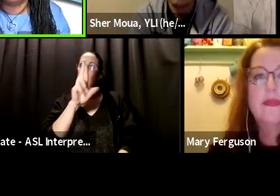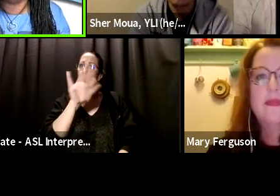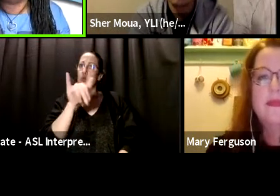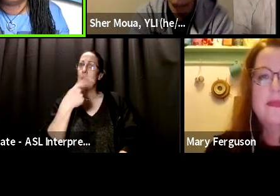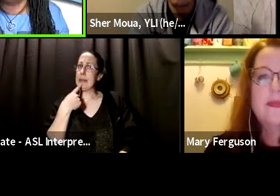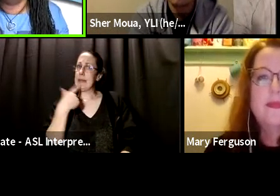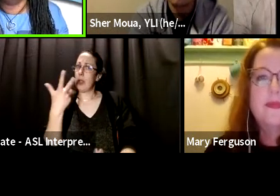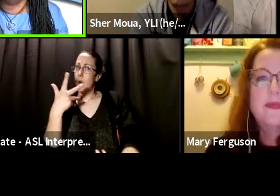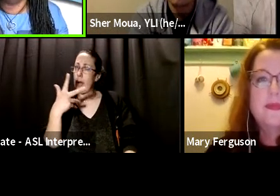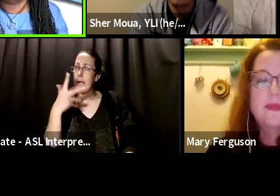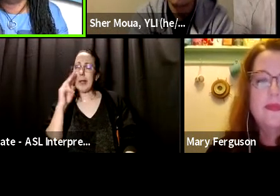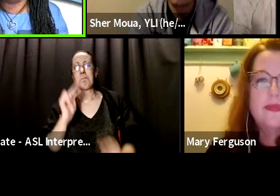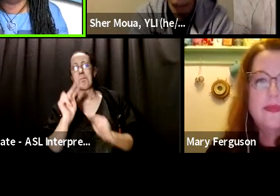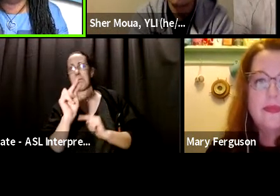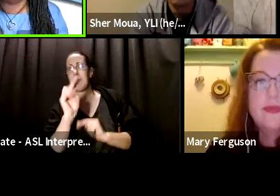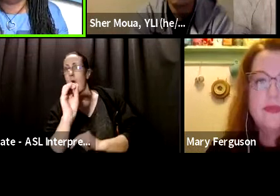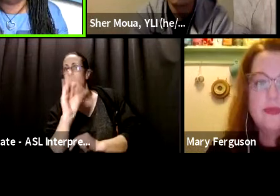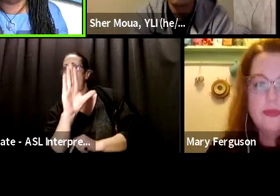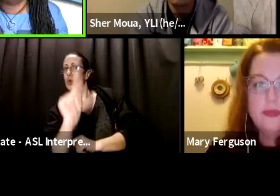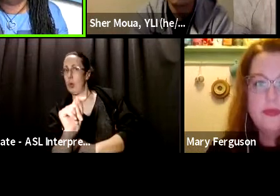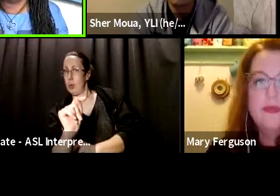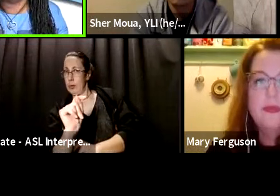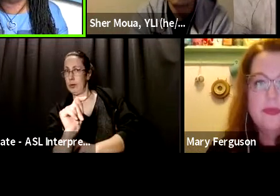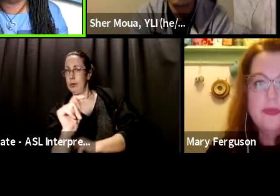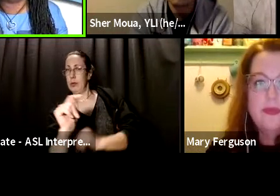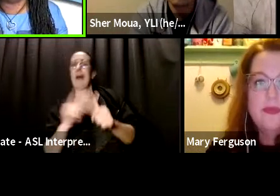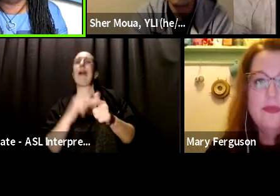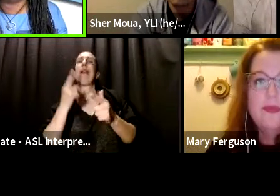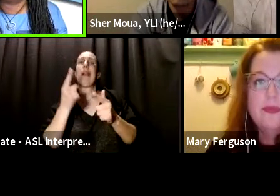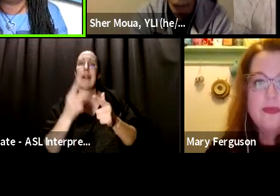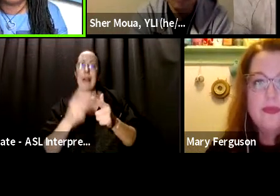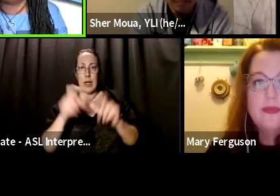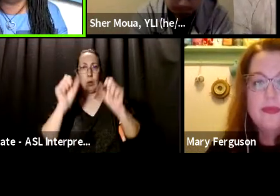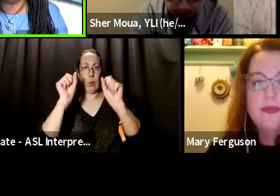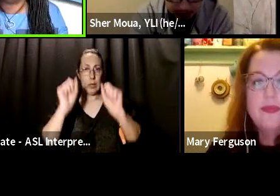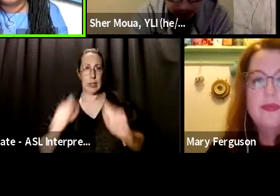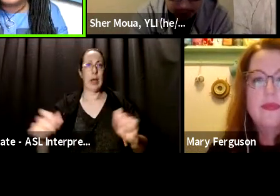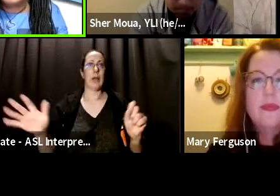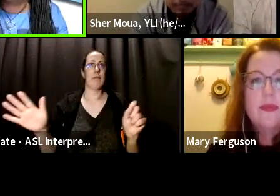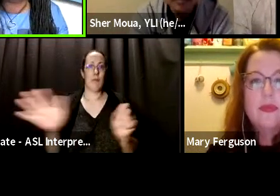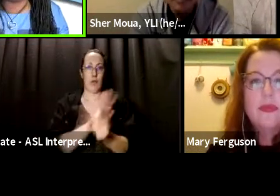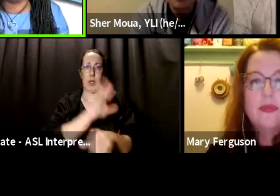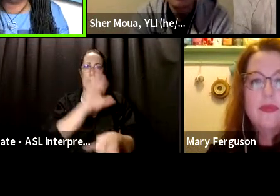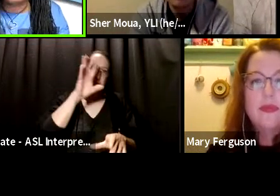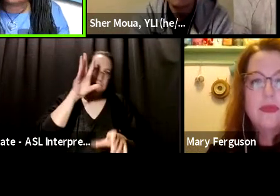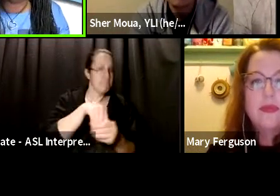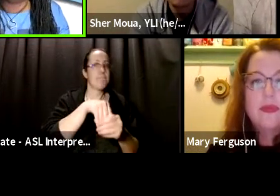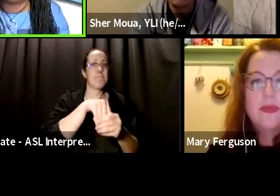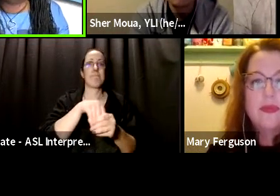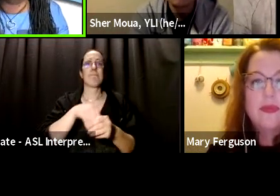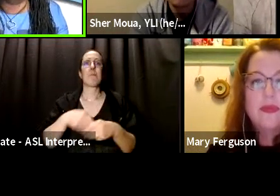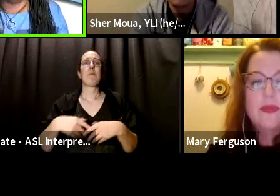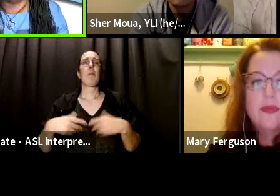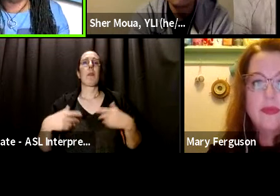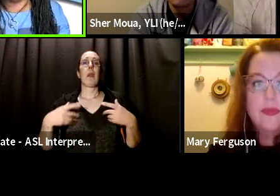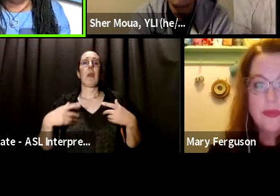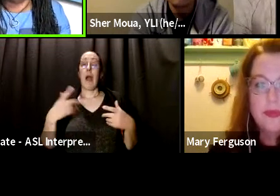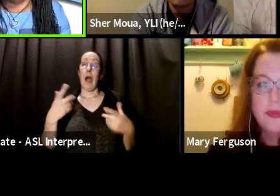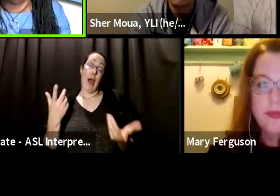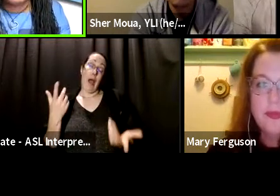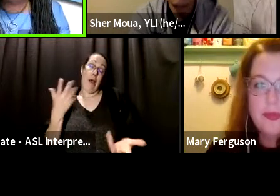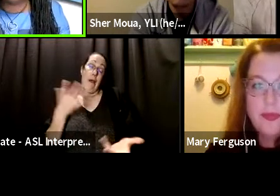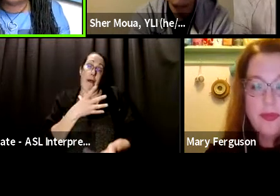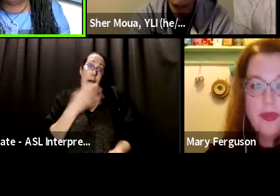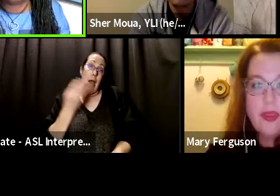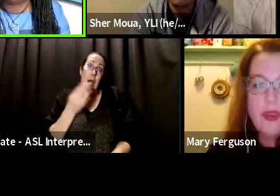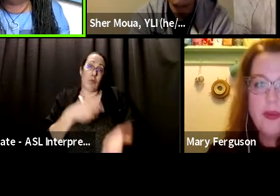looking at October before we are ready to fully engage. And it is very likely that